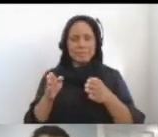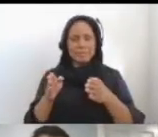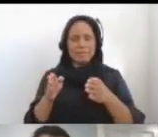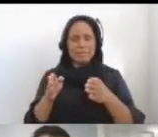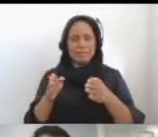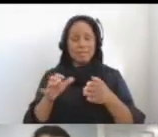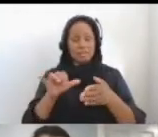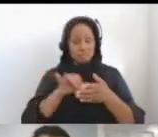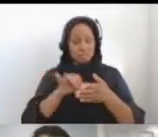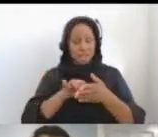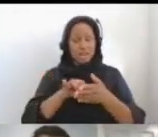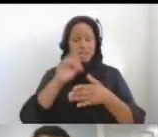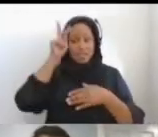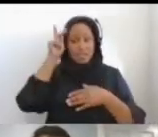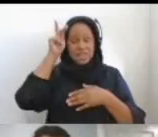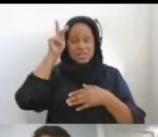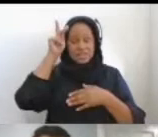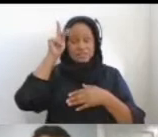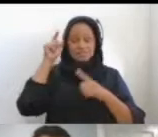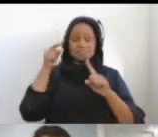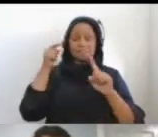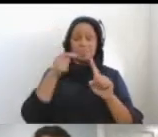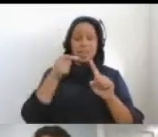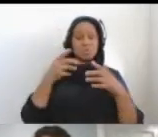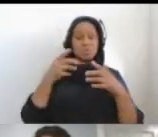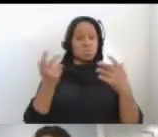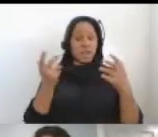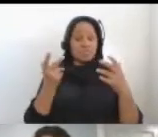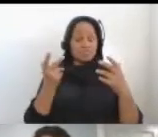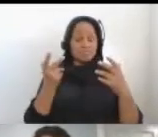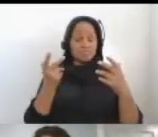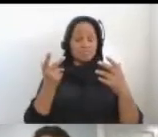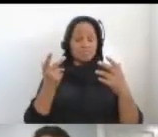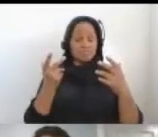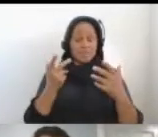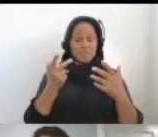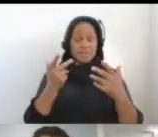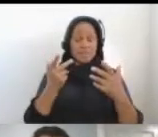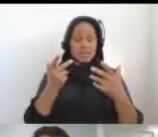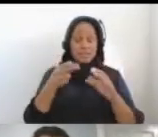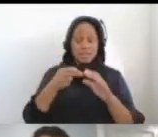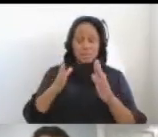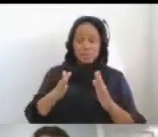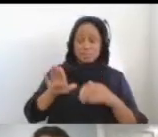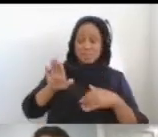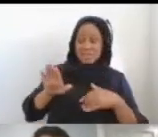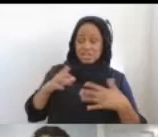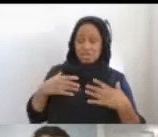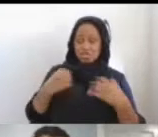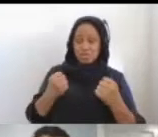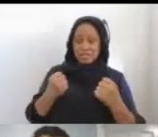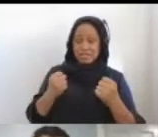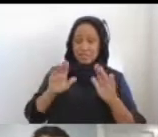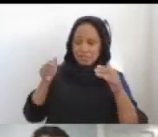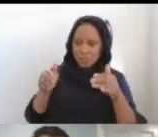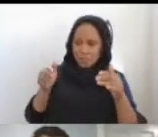that aims to put at its center the participants' strengths,